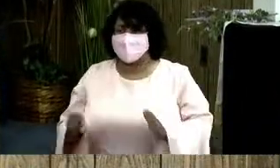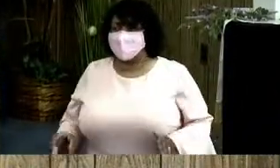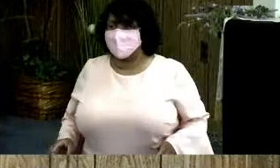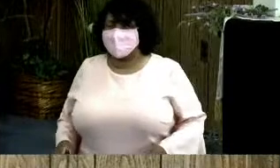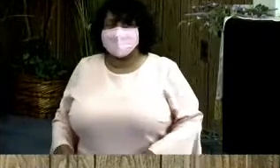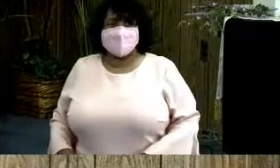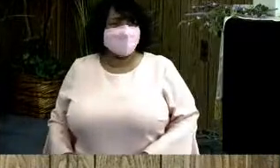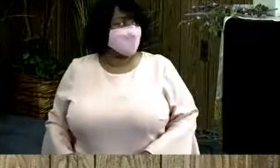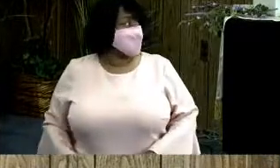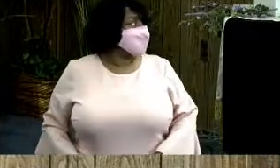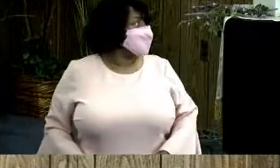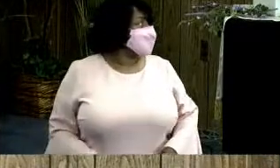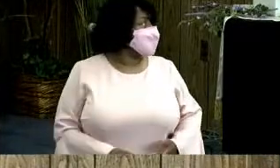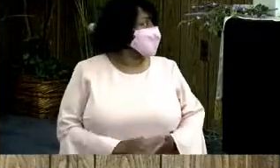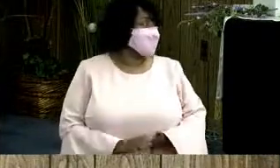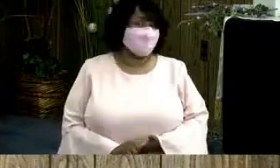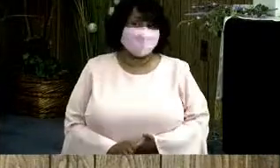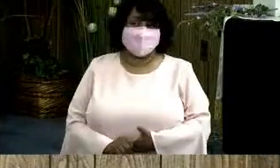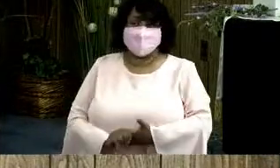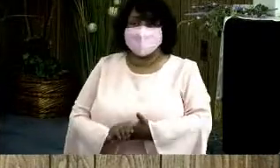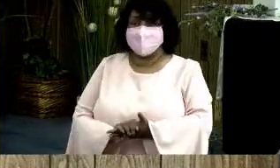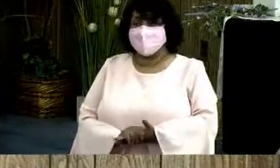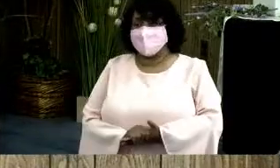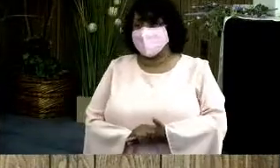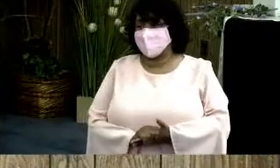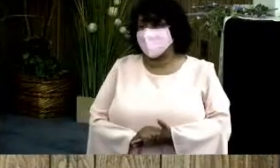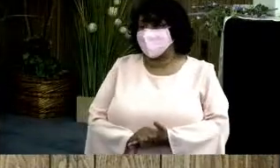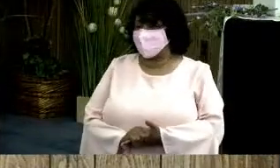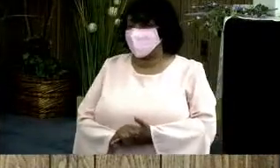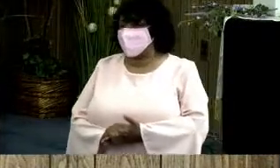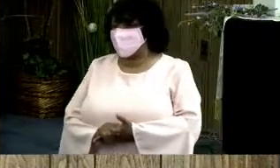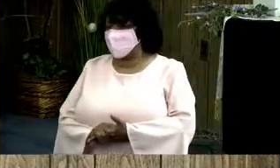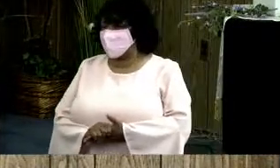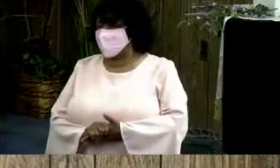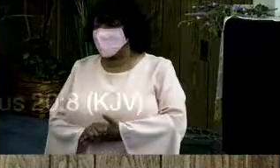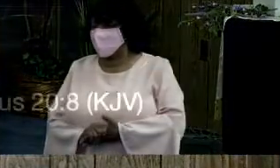It should be on the screen soon.